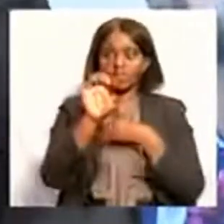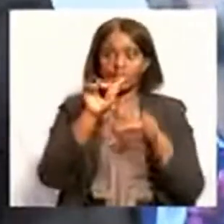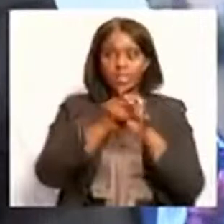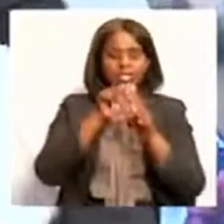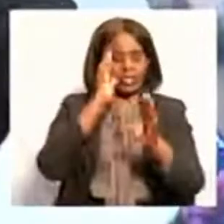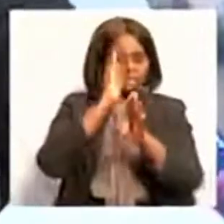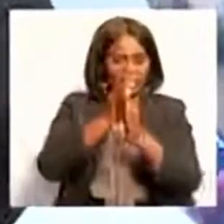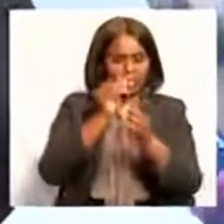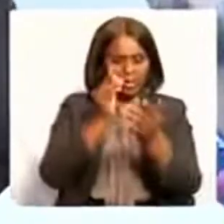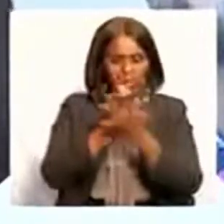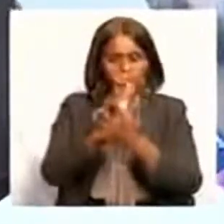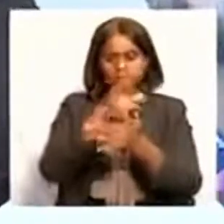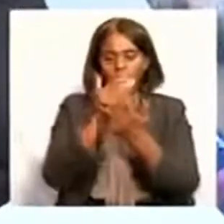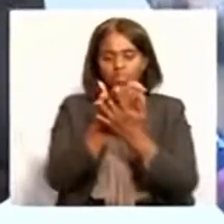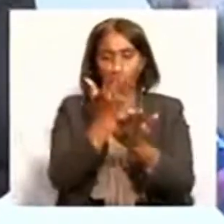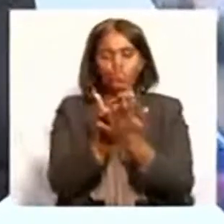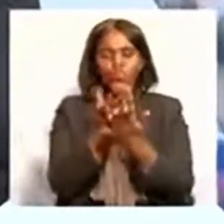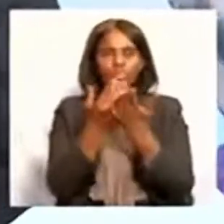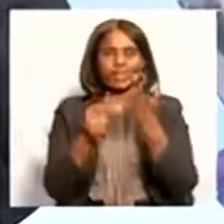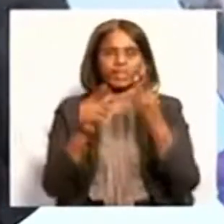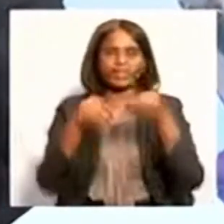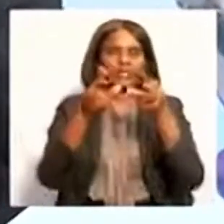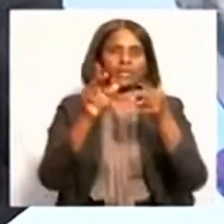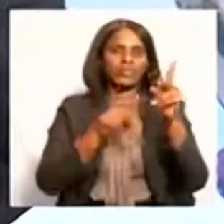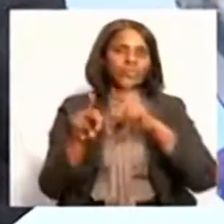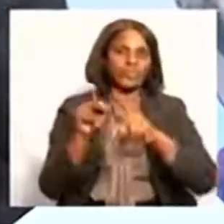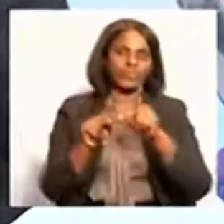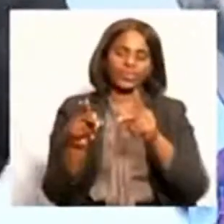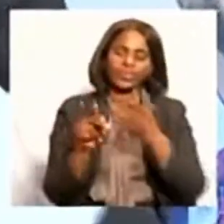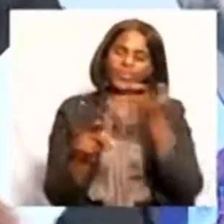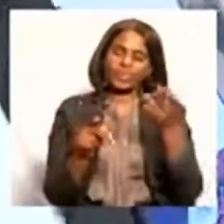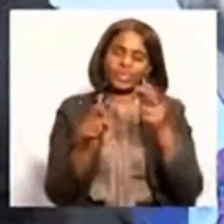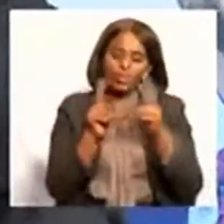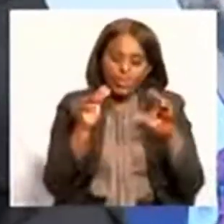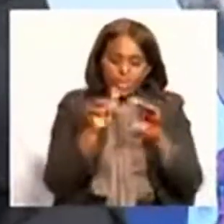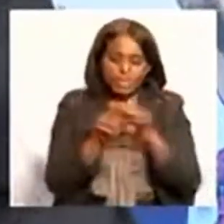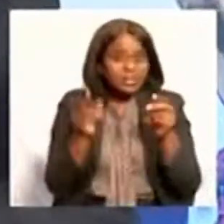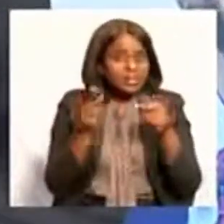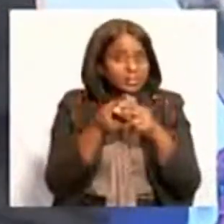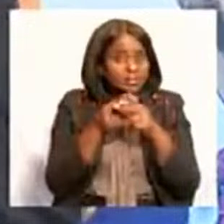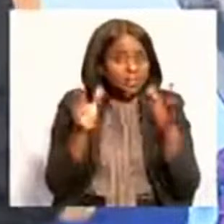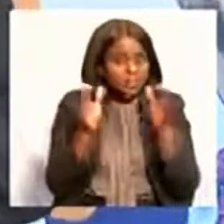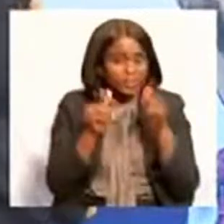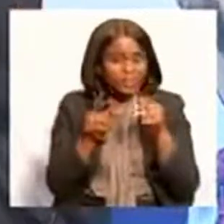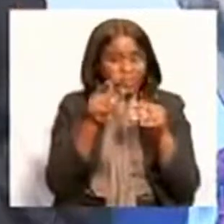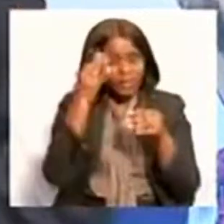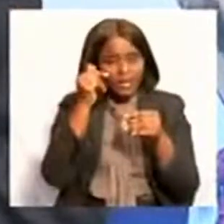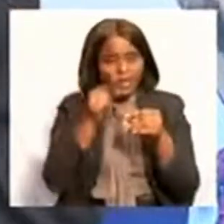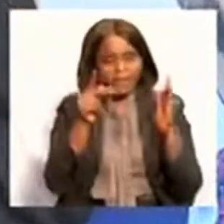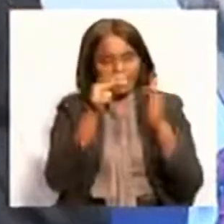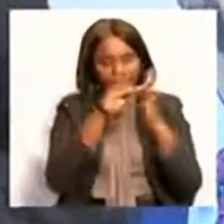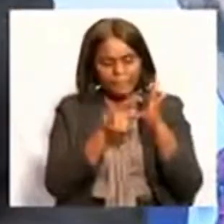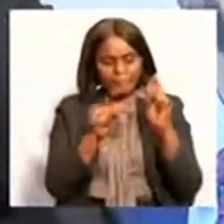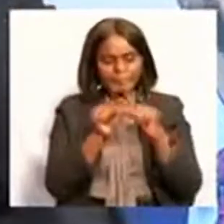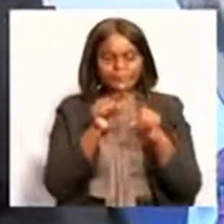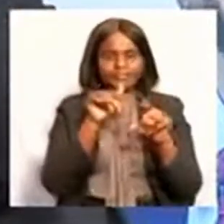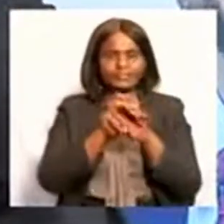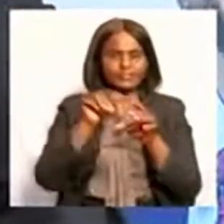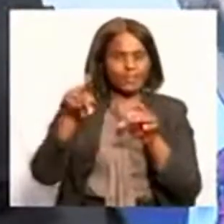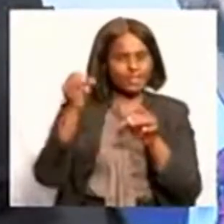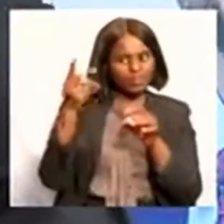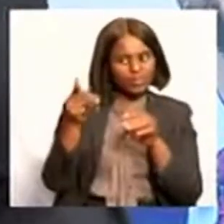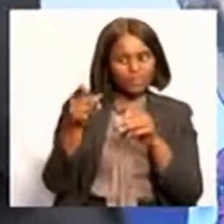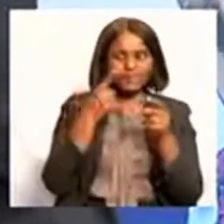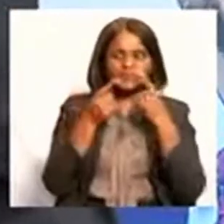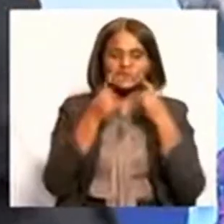indirectly through the recommendation that we give to our clients. So in a nutshell, this is what this principle in P12 talks about.